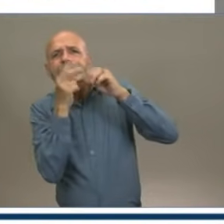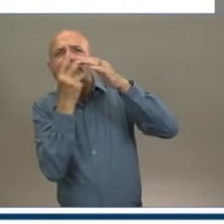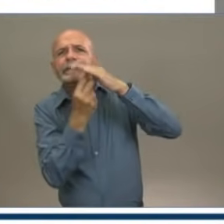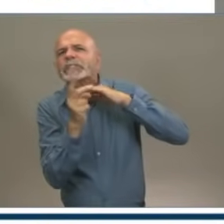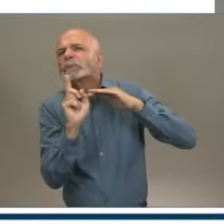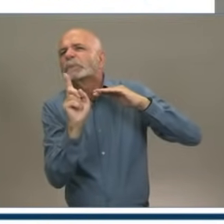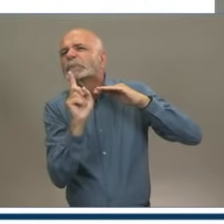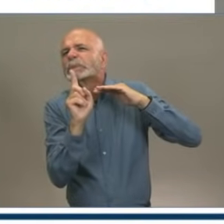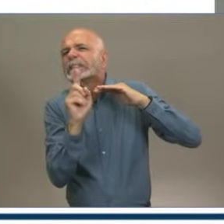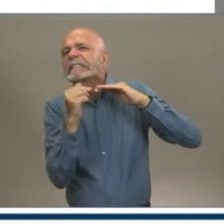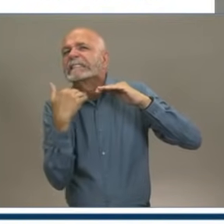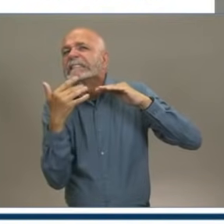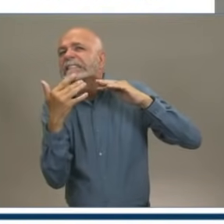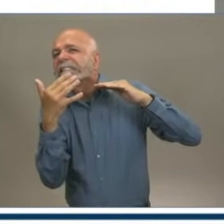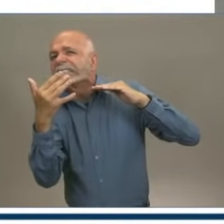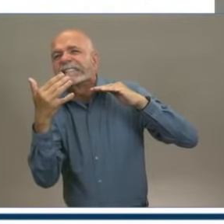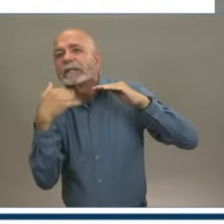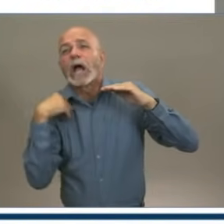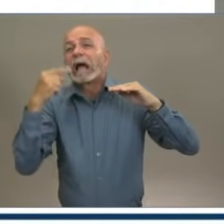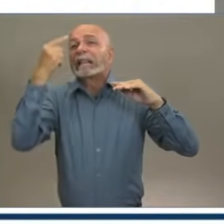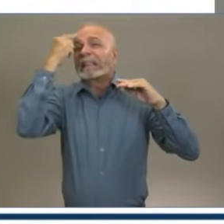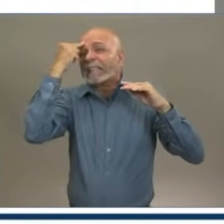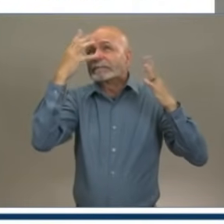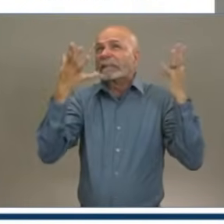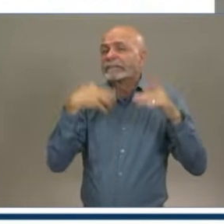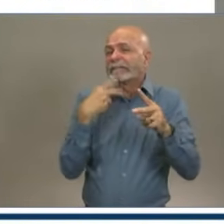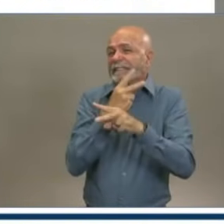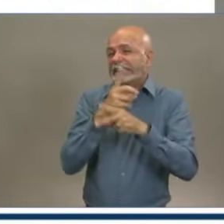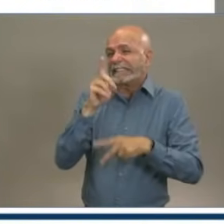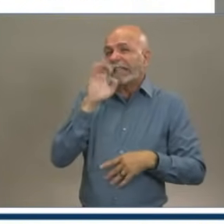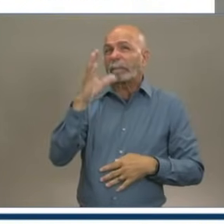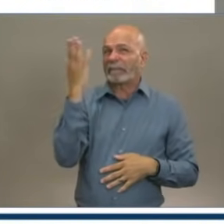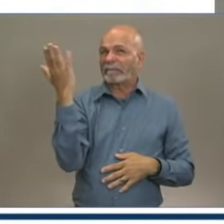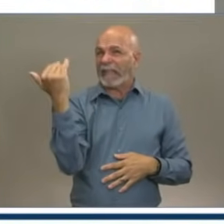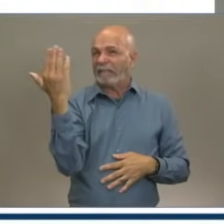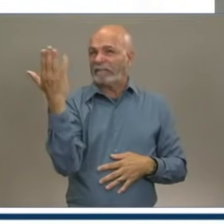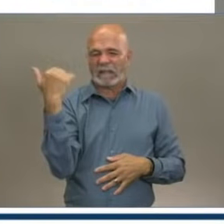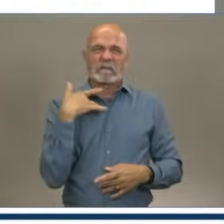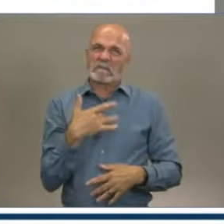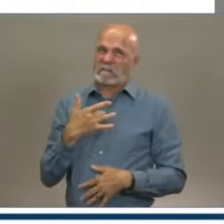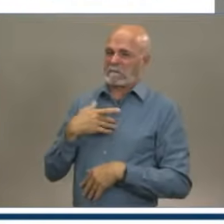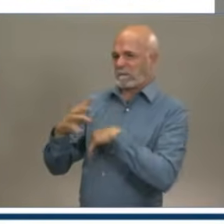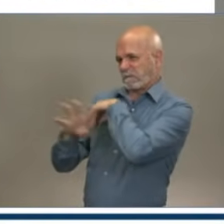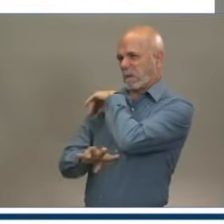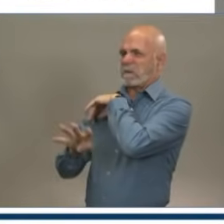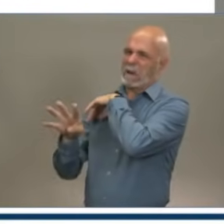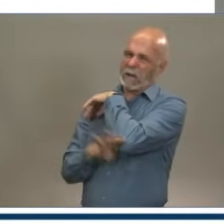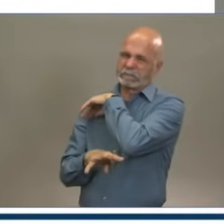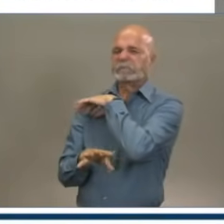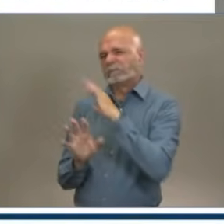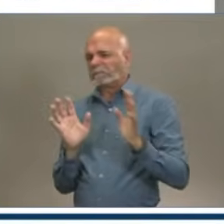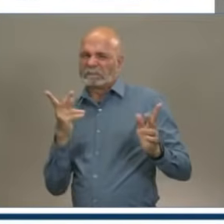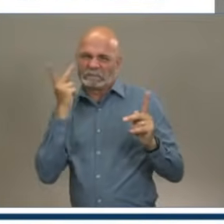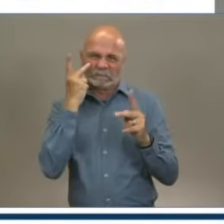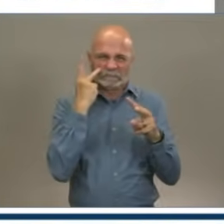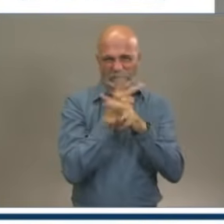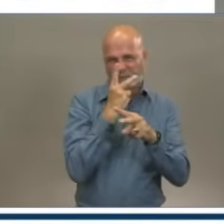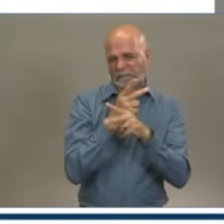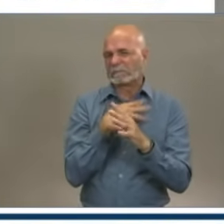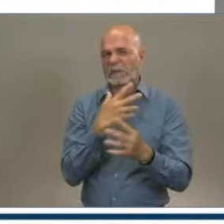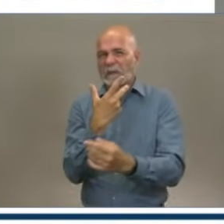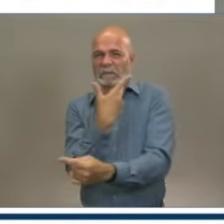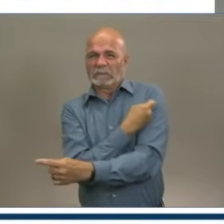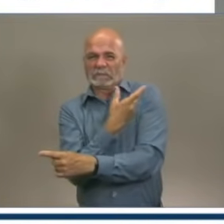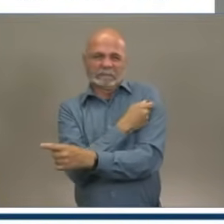December 15th. We felt it was going to be mid to late fall by the time we got to a 2-dose coverage. Now